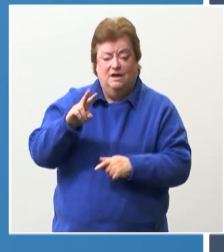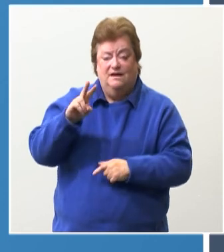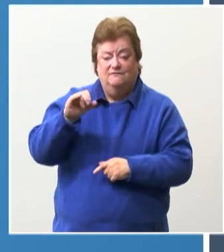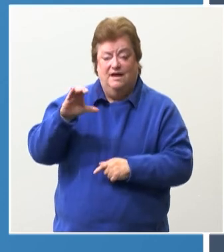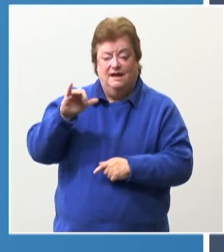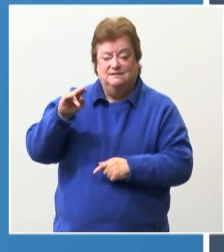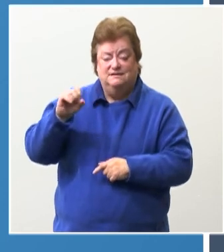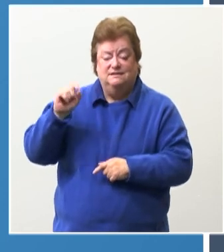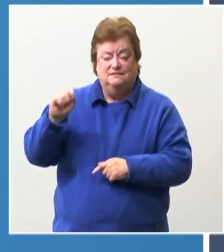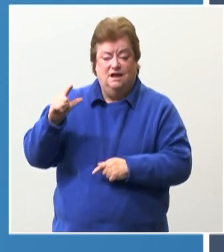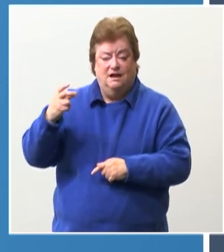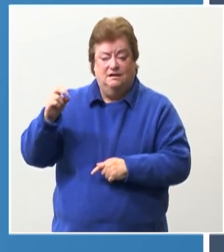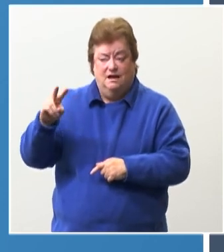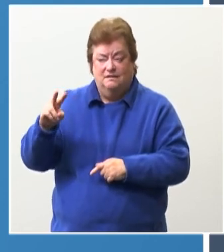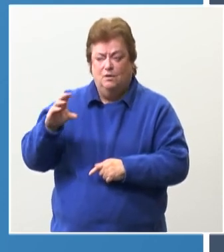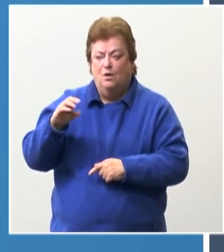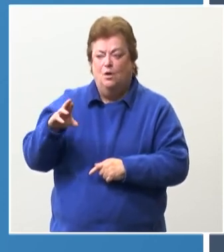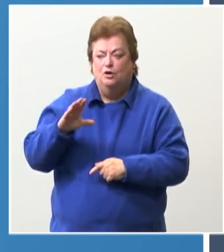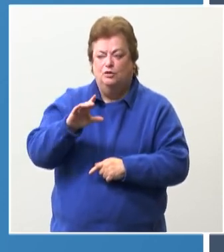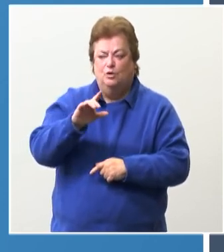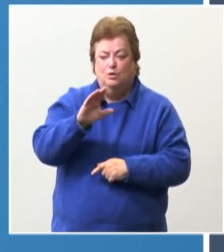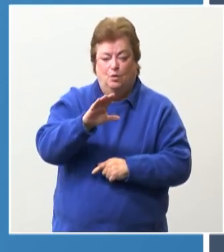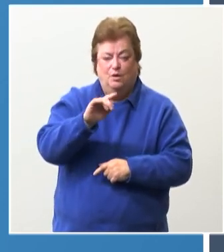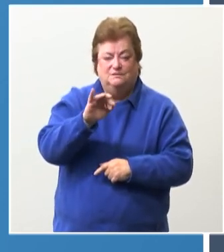vaccines.gov or texting your zip code to